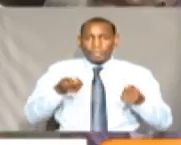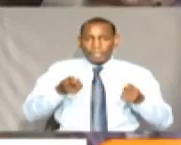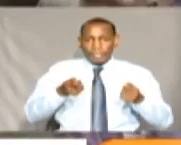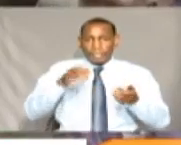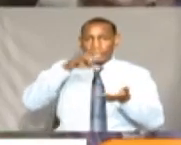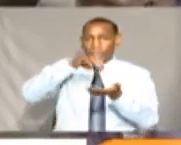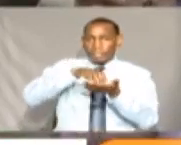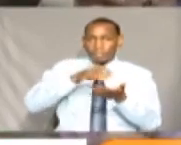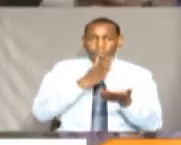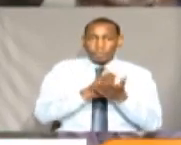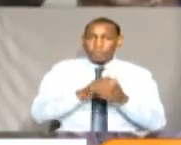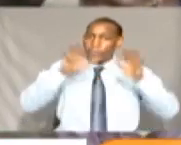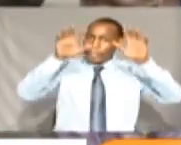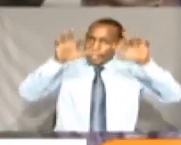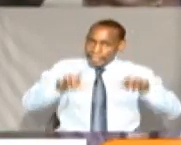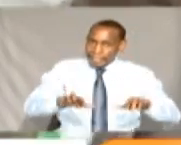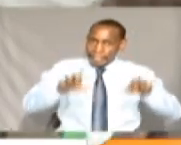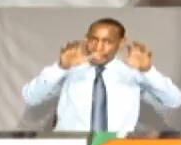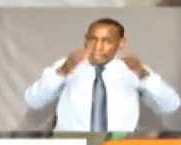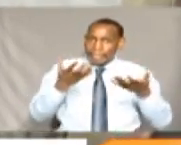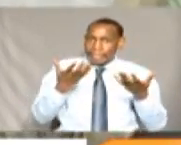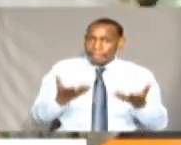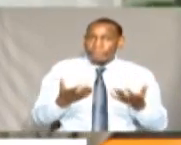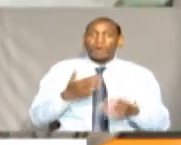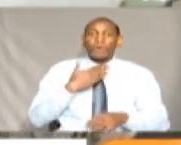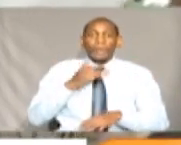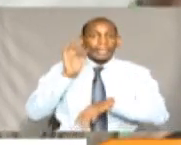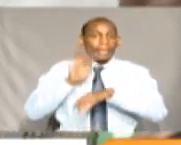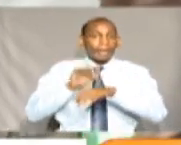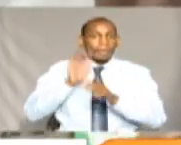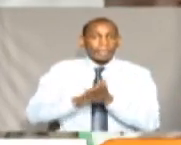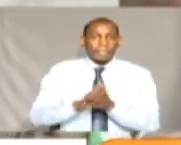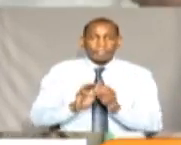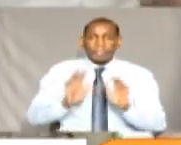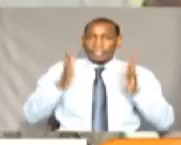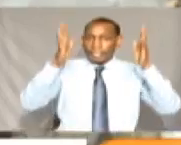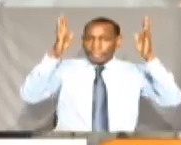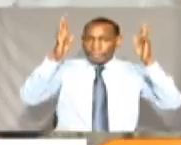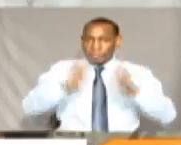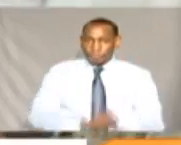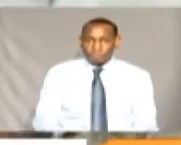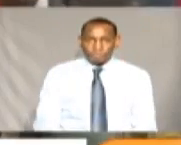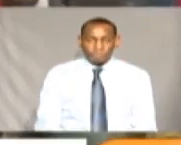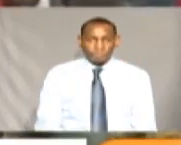stations, despite a heavy downpour threatening to spoil the party.